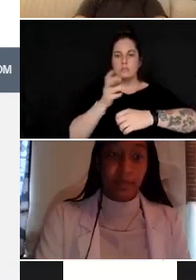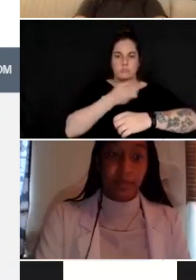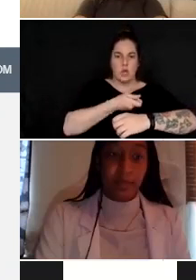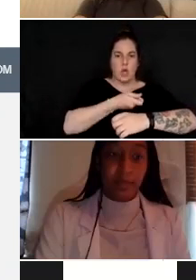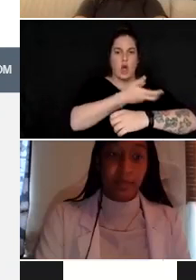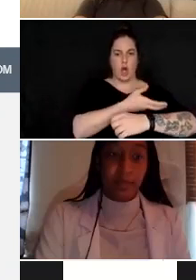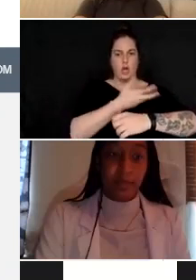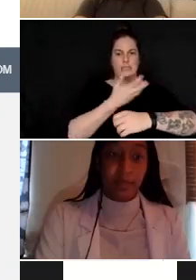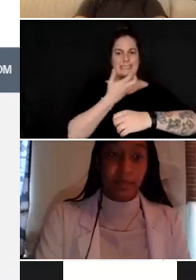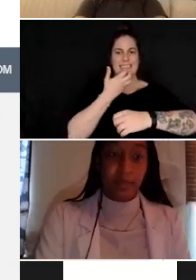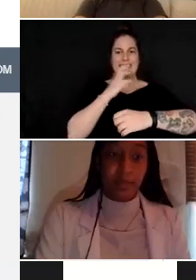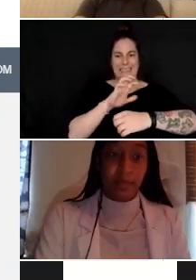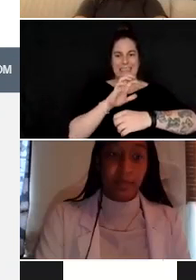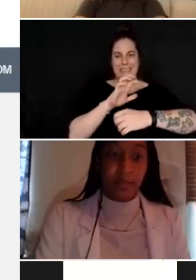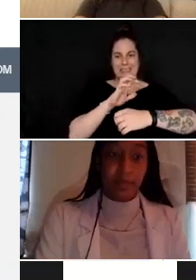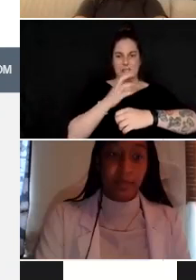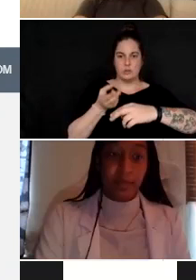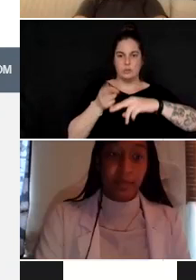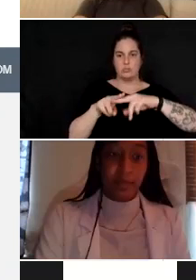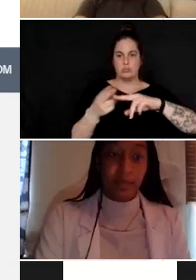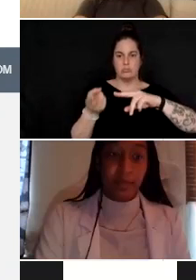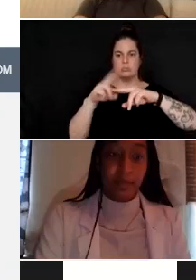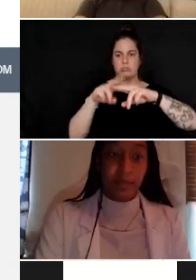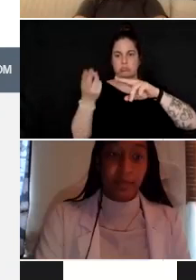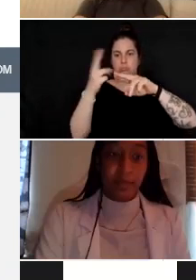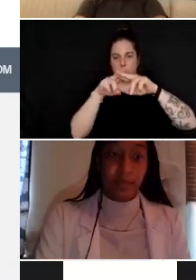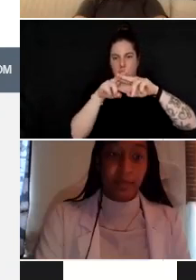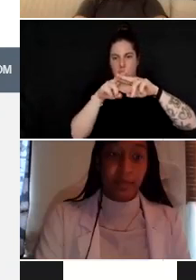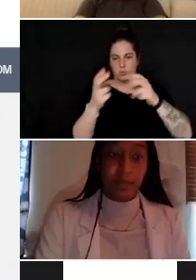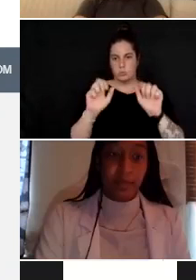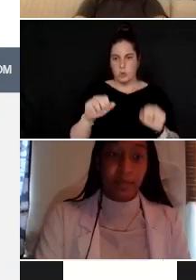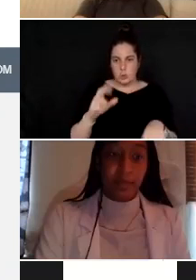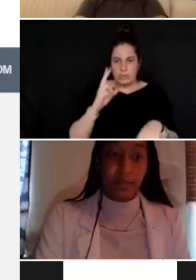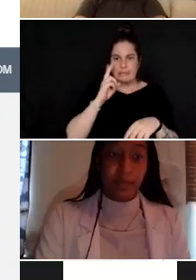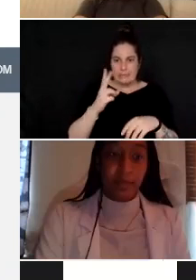say. Okay, you can see the temperature going up.